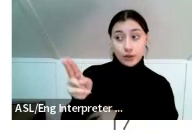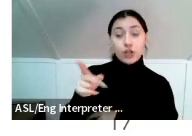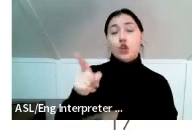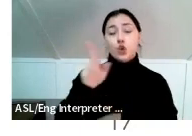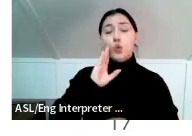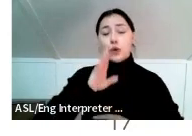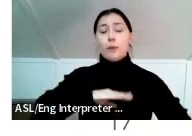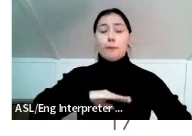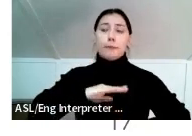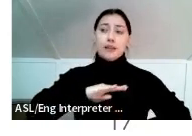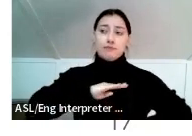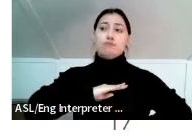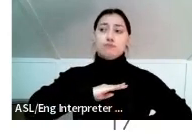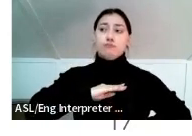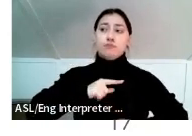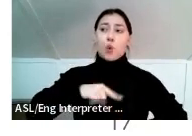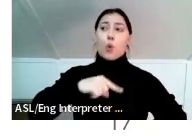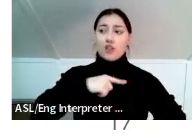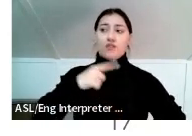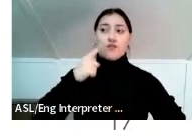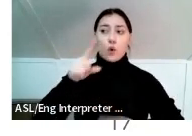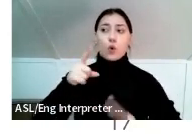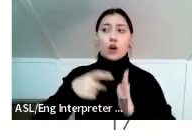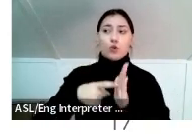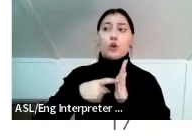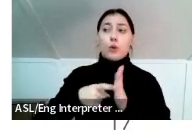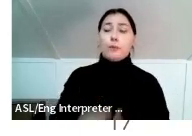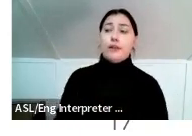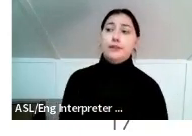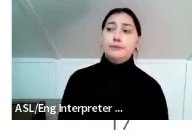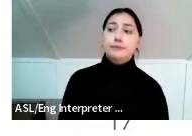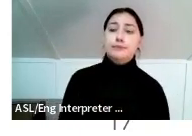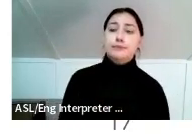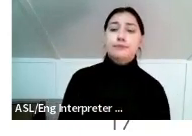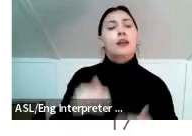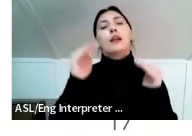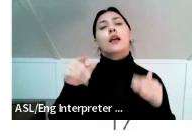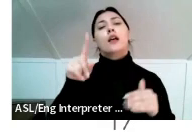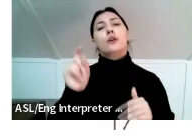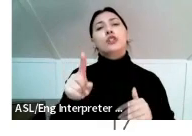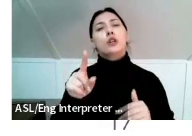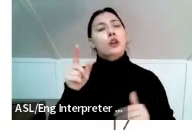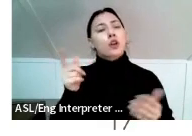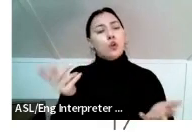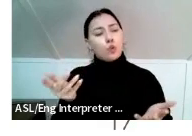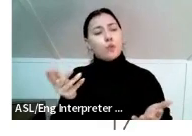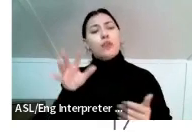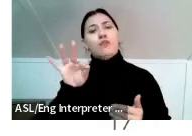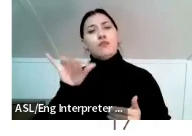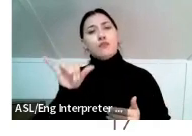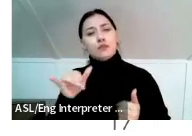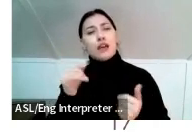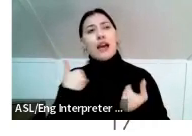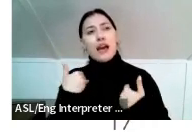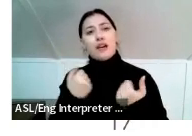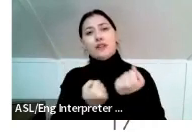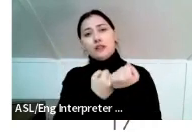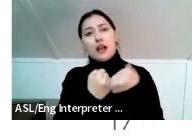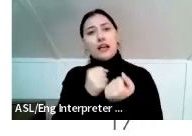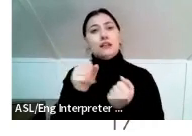requirements. And then similar question, are organizations with a fiscal sponsor that functions as a 501c3